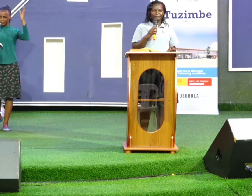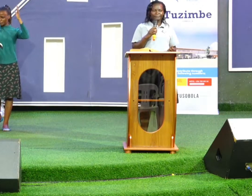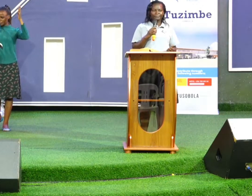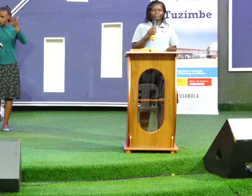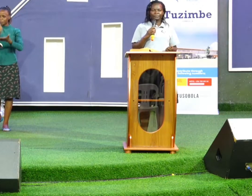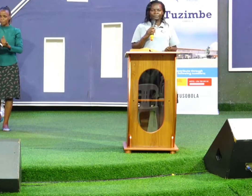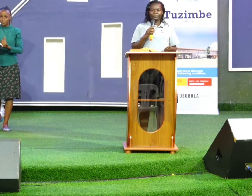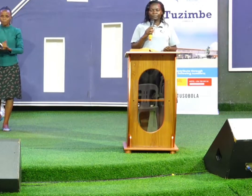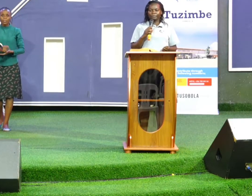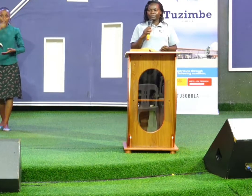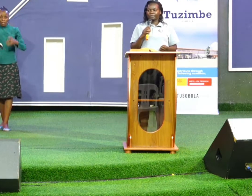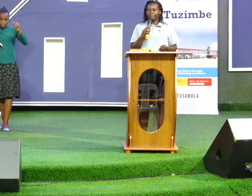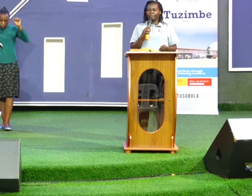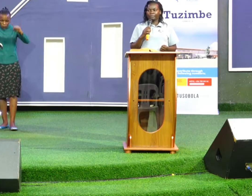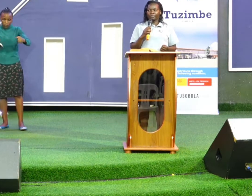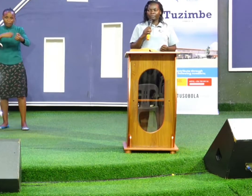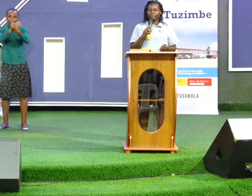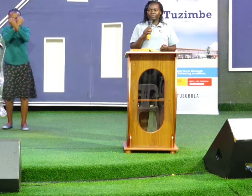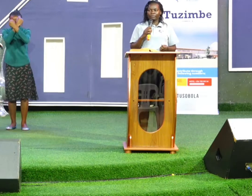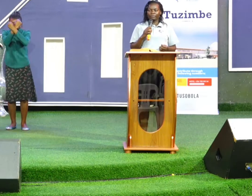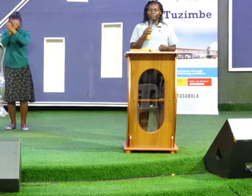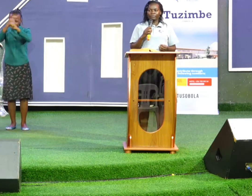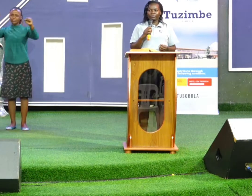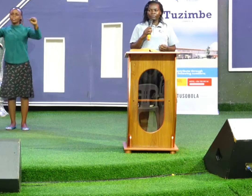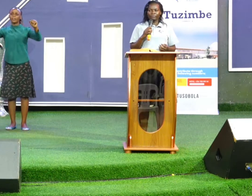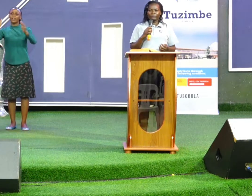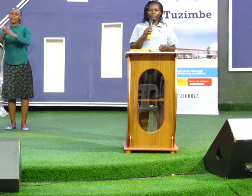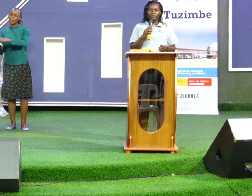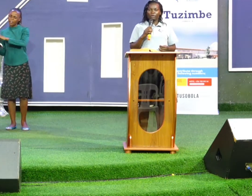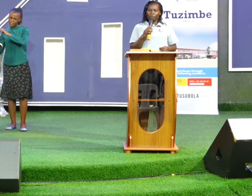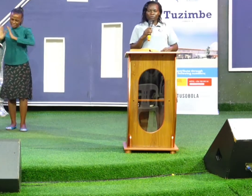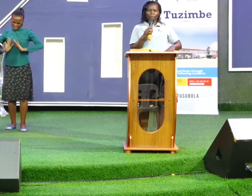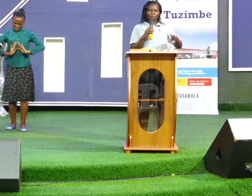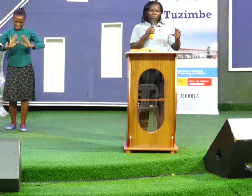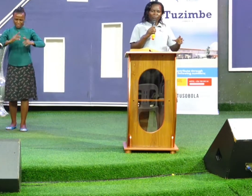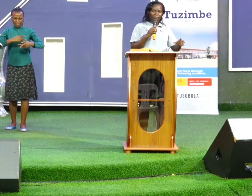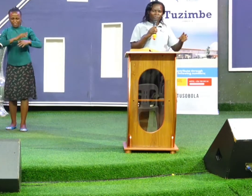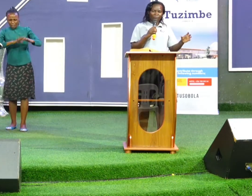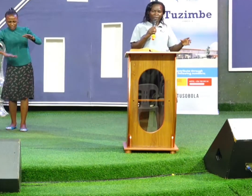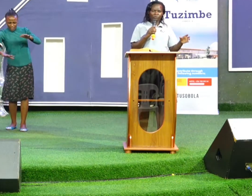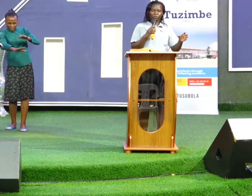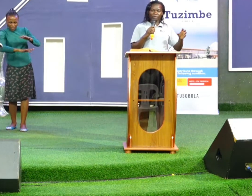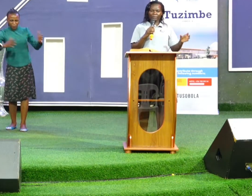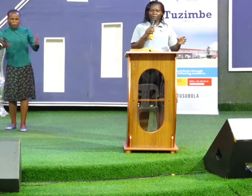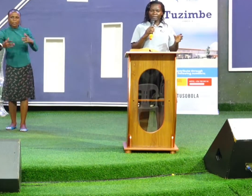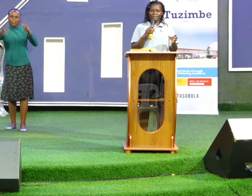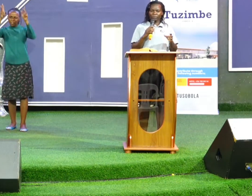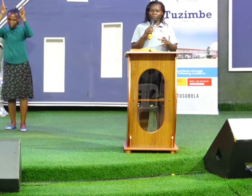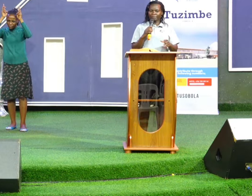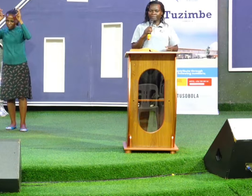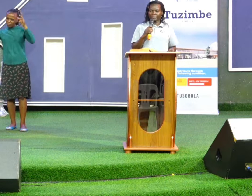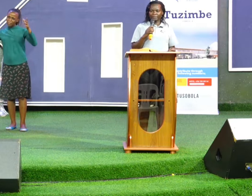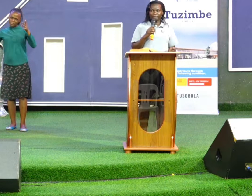Amen. You can come out of that zone where the devil has been holding you. Osobola okuva mu kifo ekyo omulabe